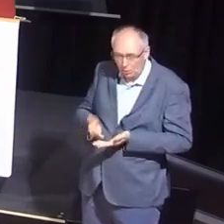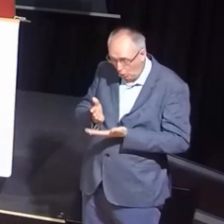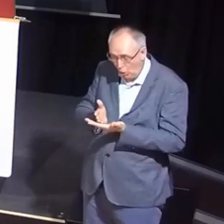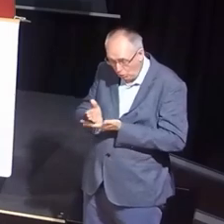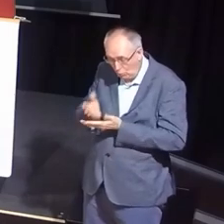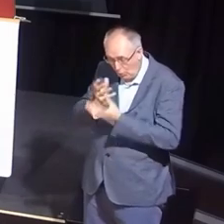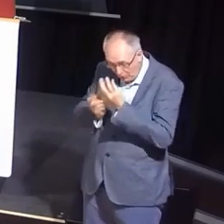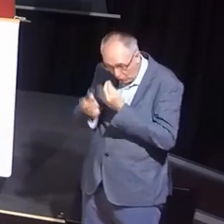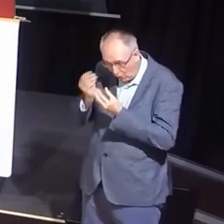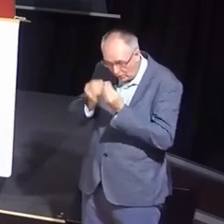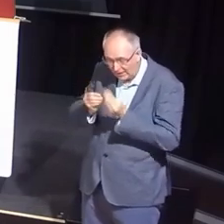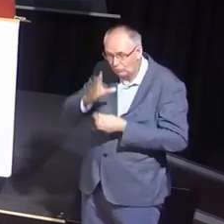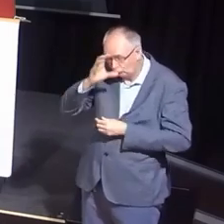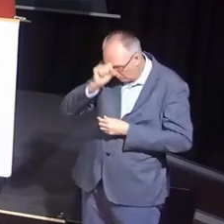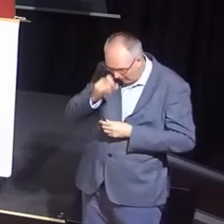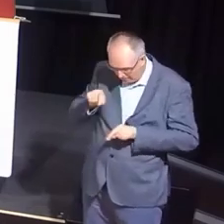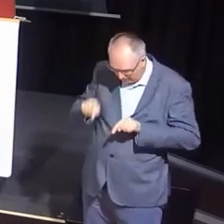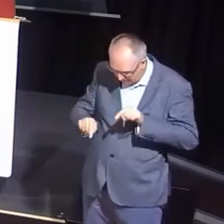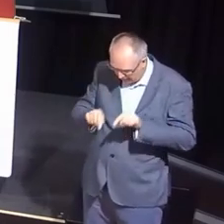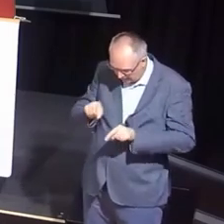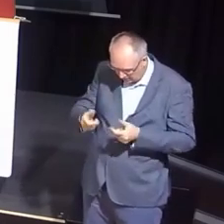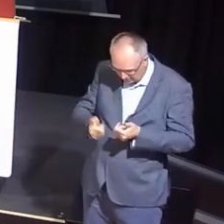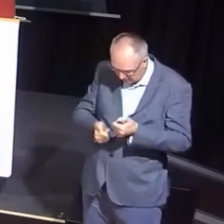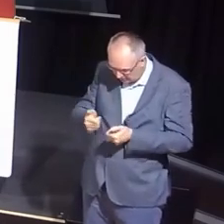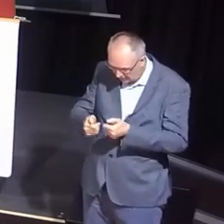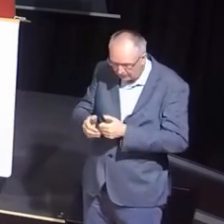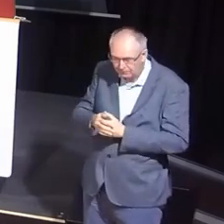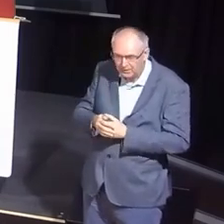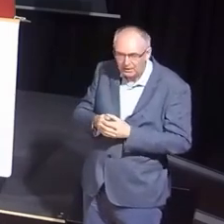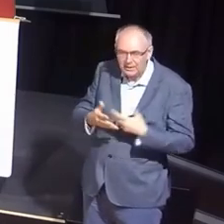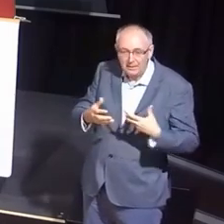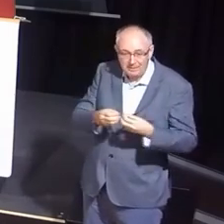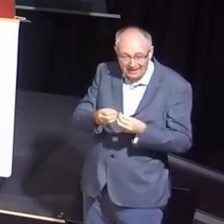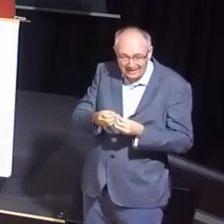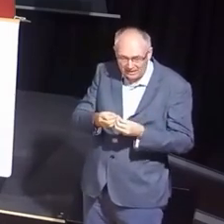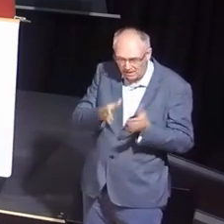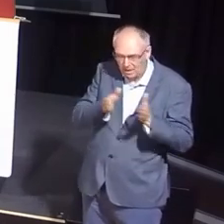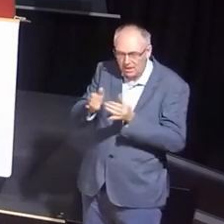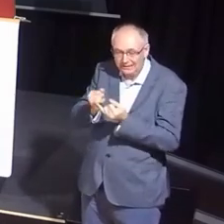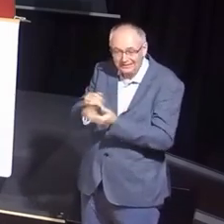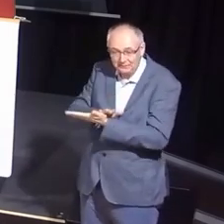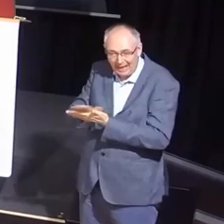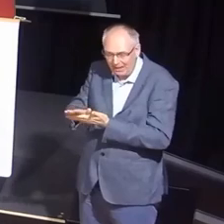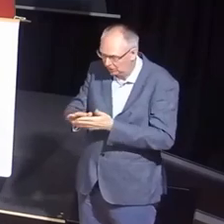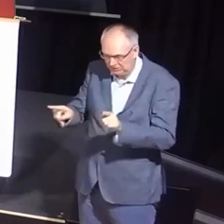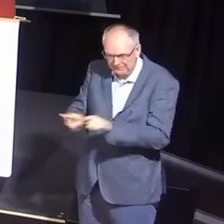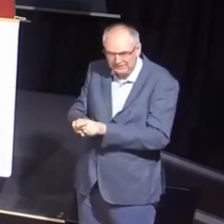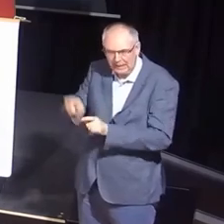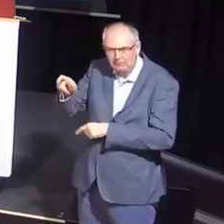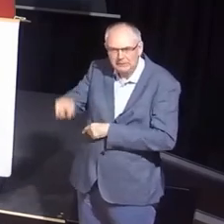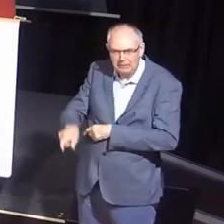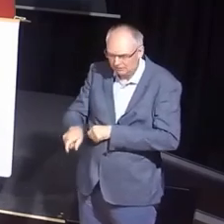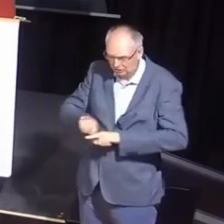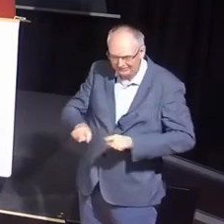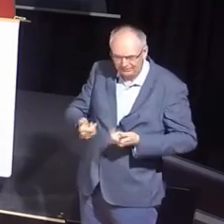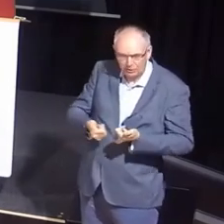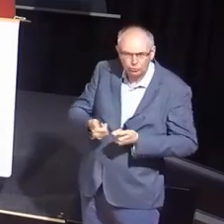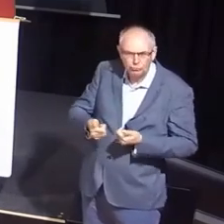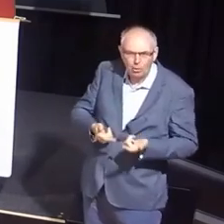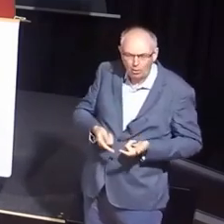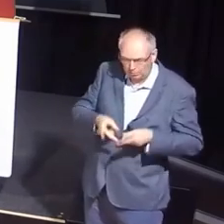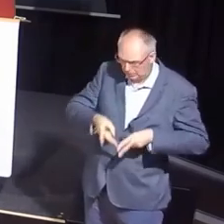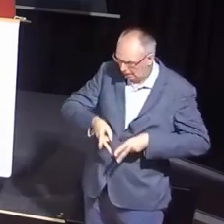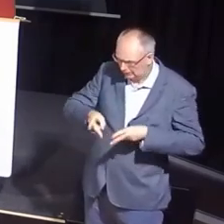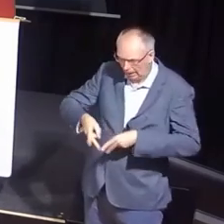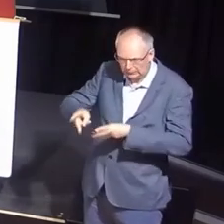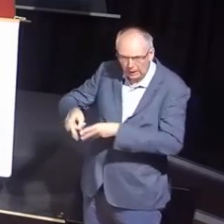learning, remembering the buttons. So when you try to play Bayonetta and then you go to Smash and it's the same character and they're totally different controls and you die 1,000 times,